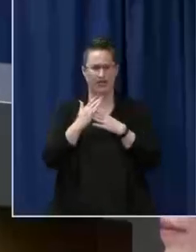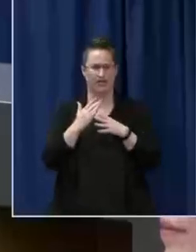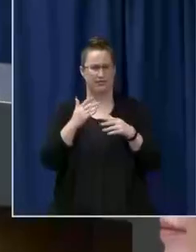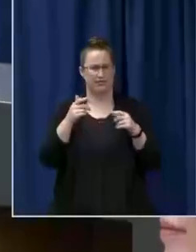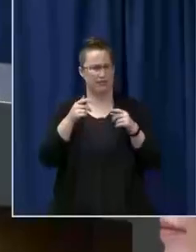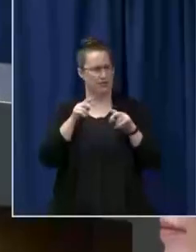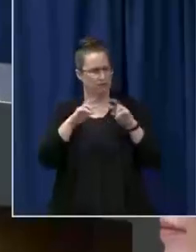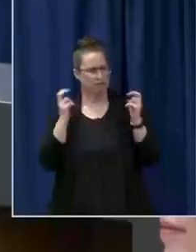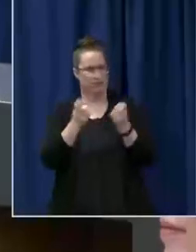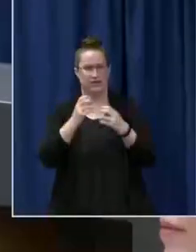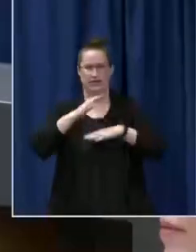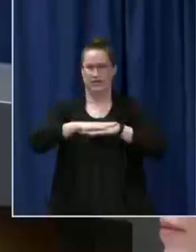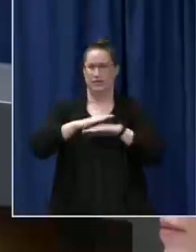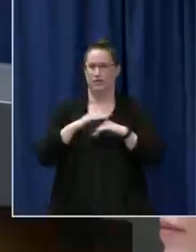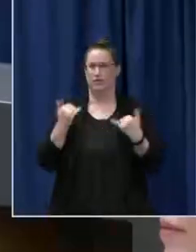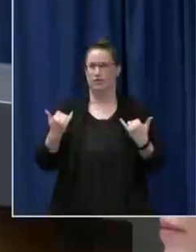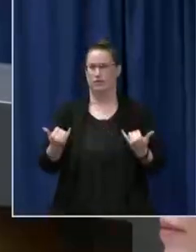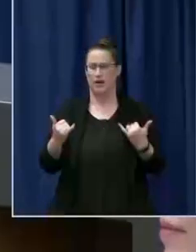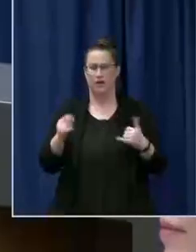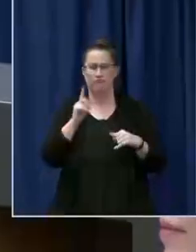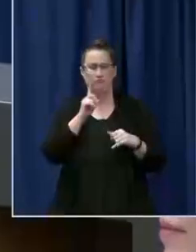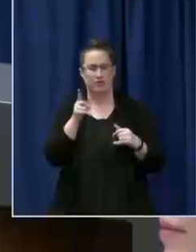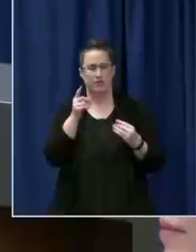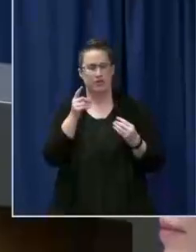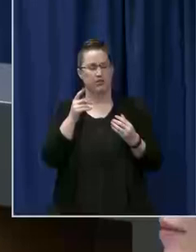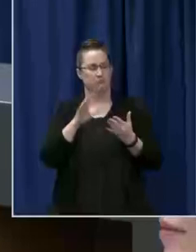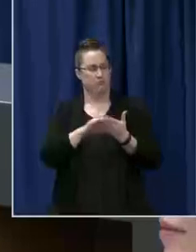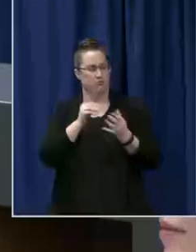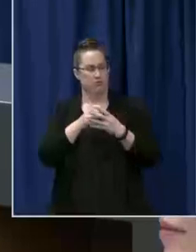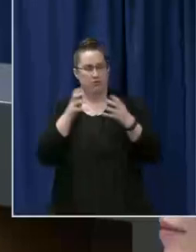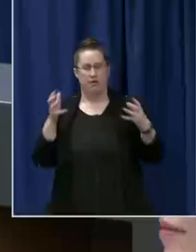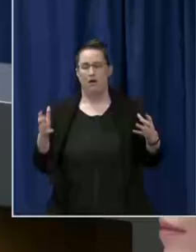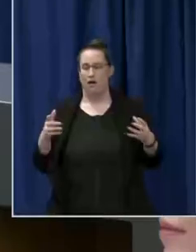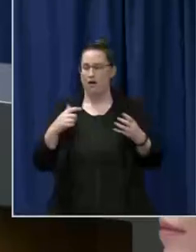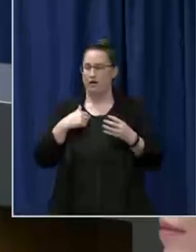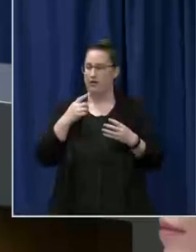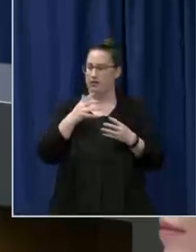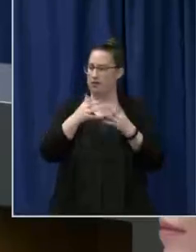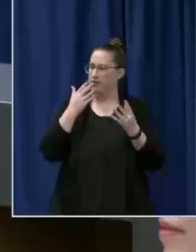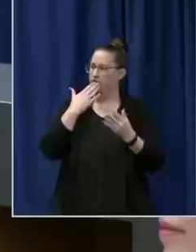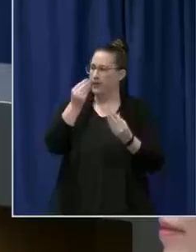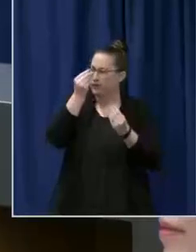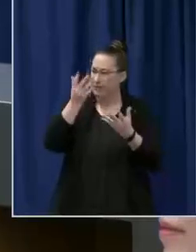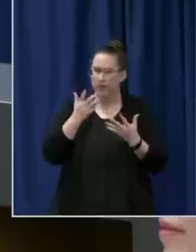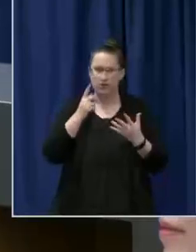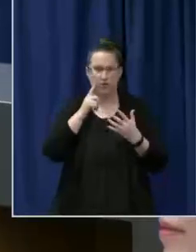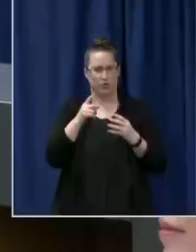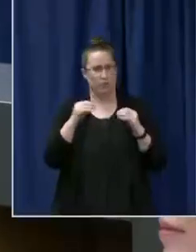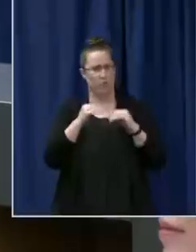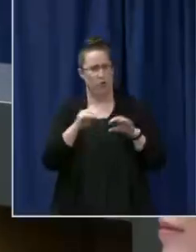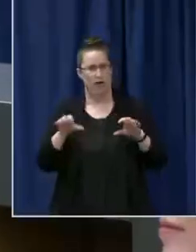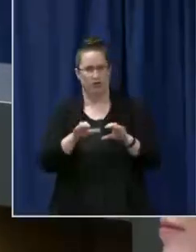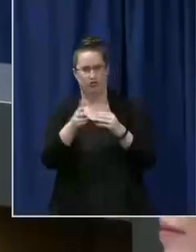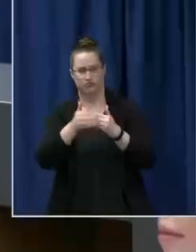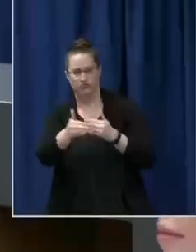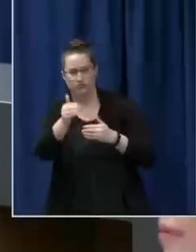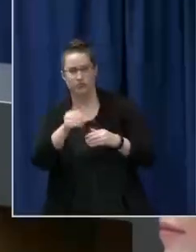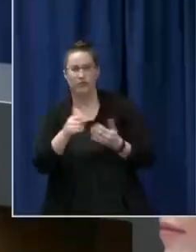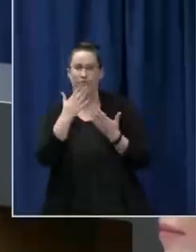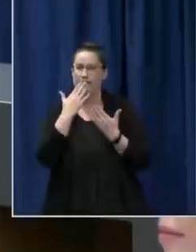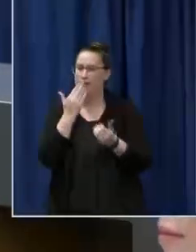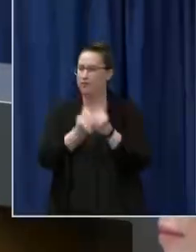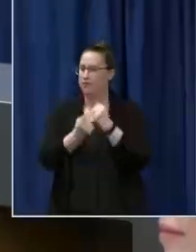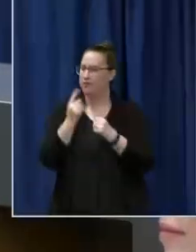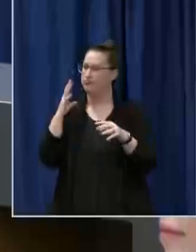today was really informative, and I think will generate a lot more activity. So thank you to everyone for